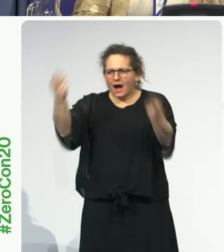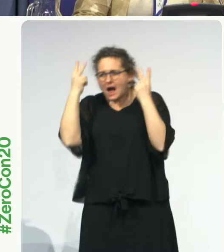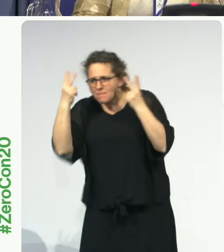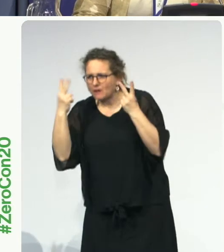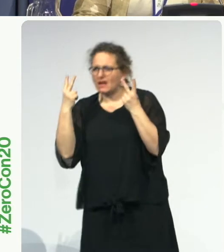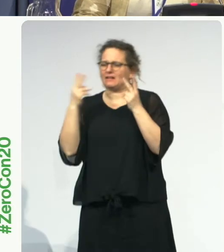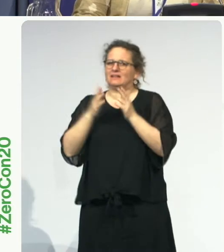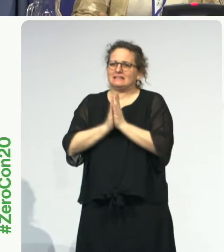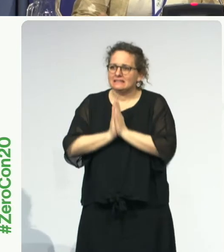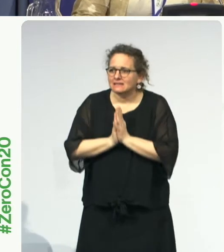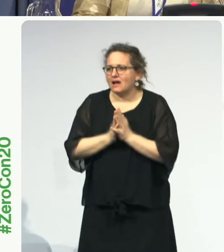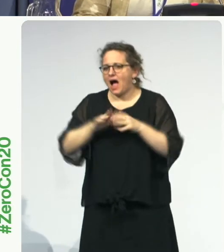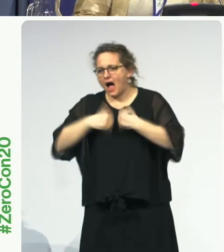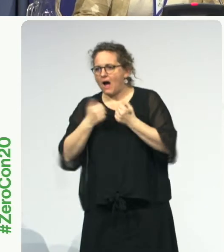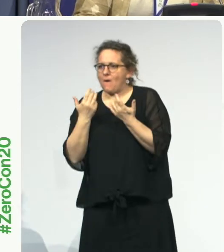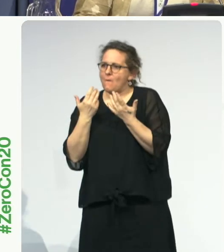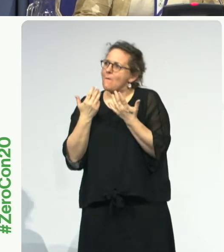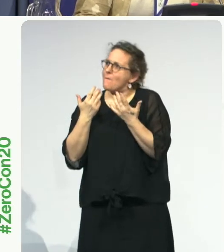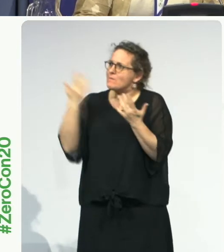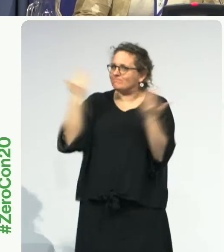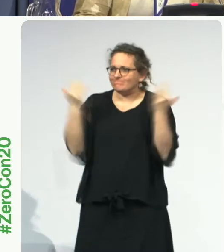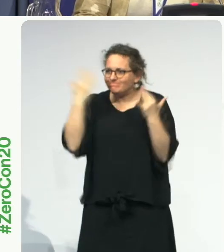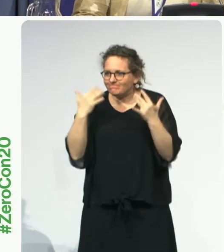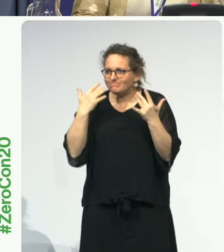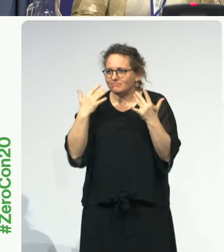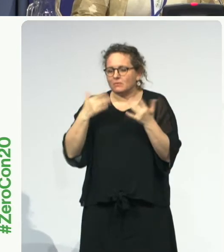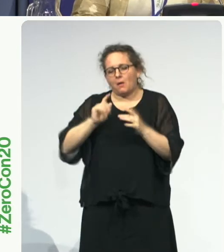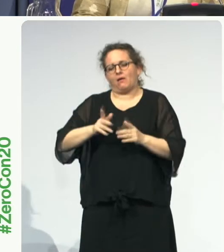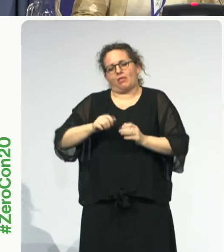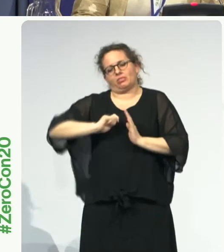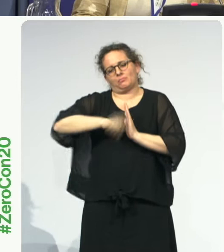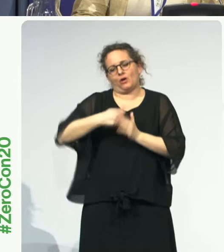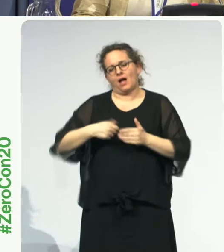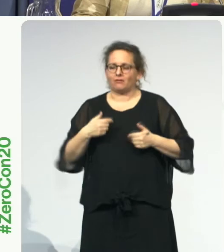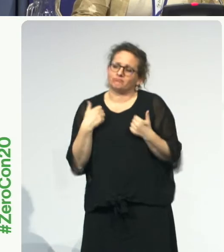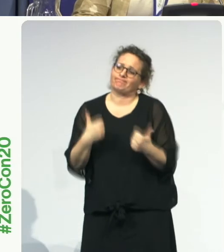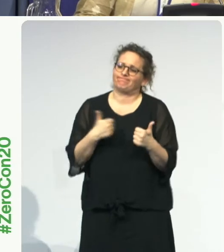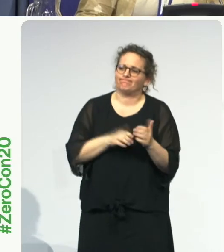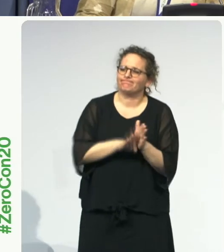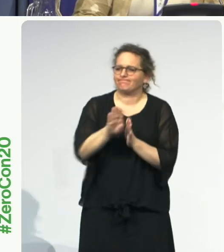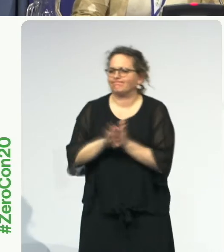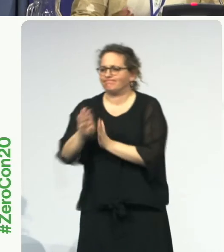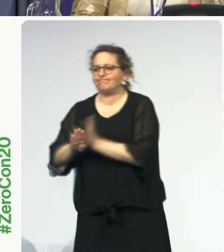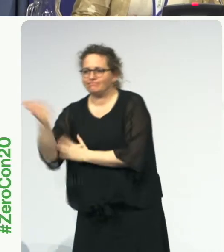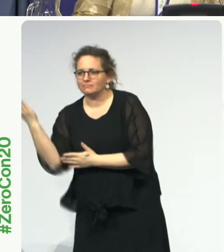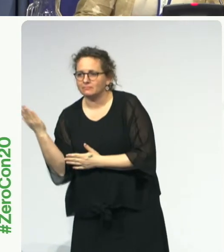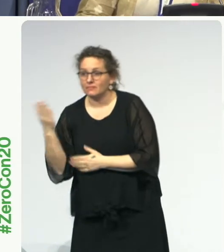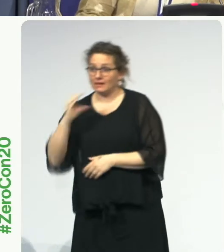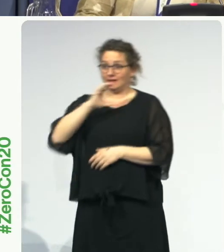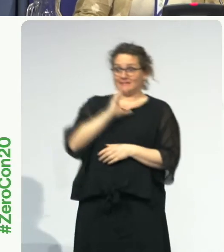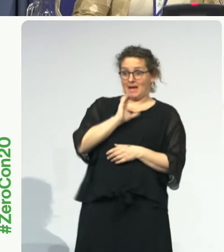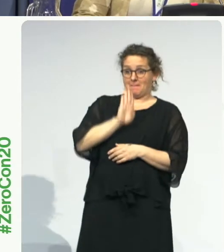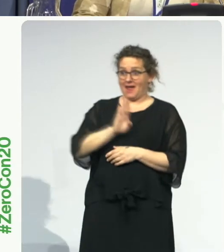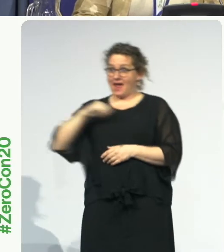efficiency and effectiveness of implementing such projects. And as CBM, this is a very instrumental administrative